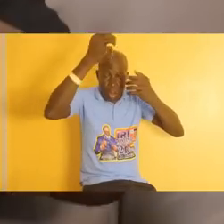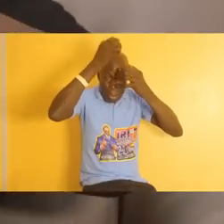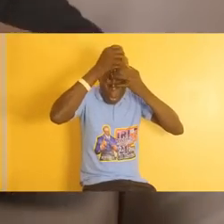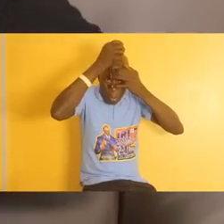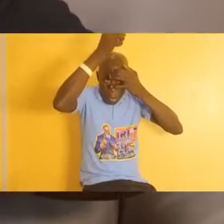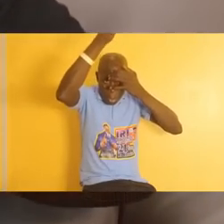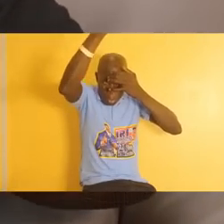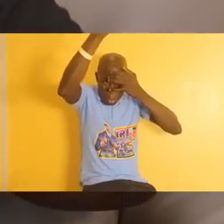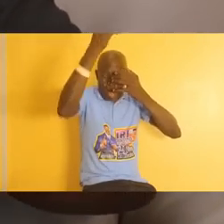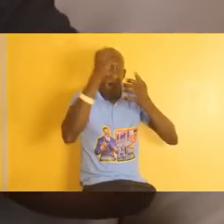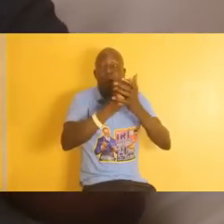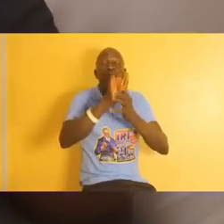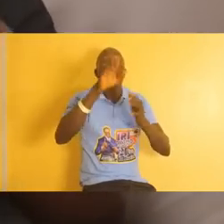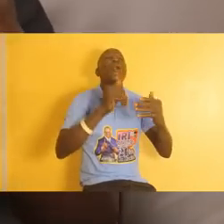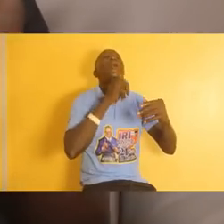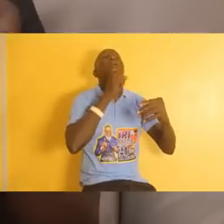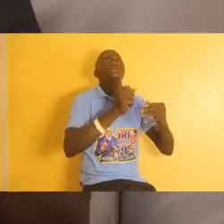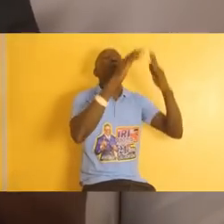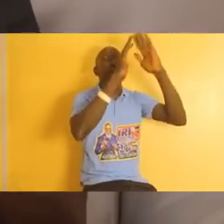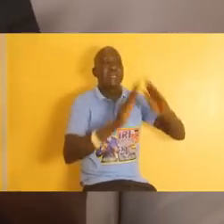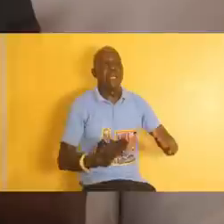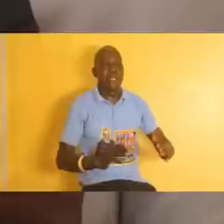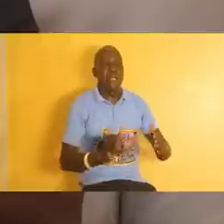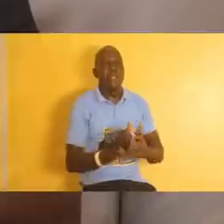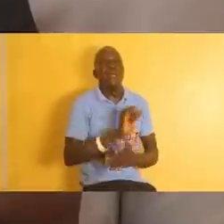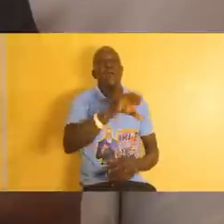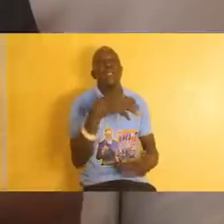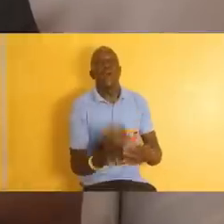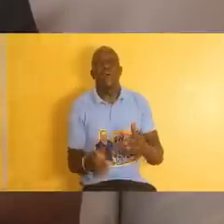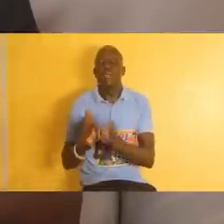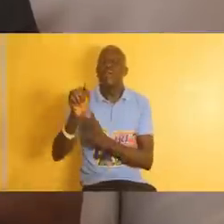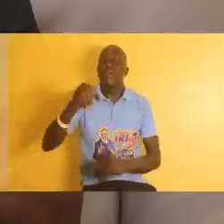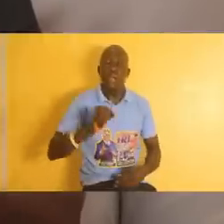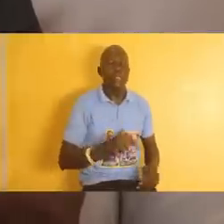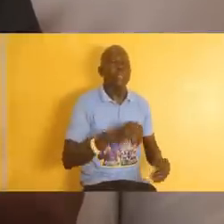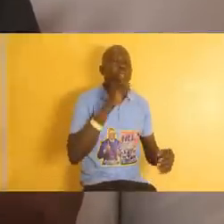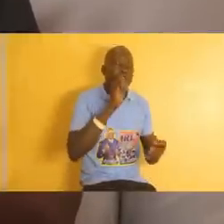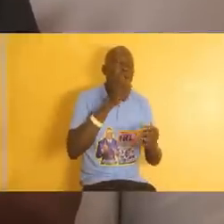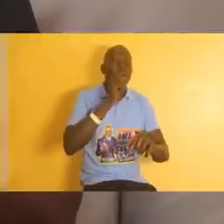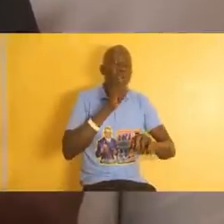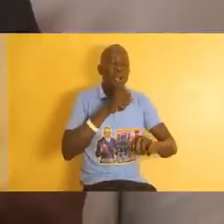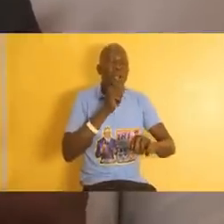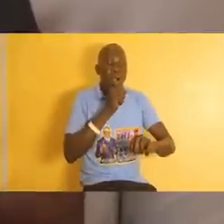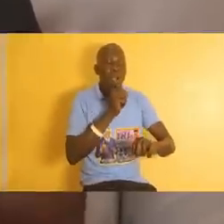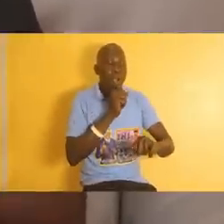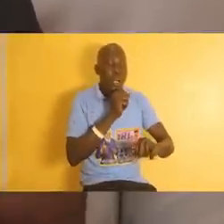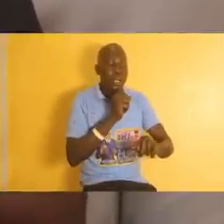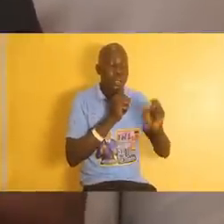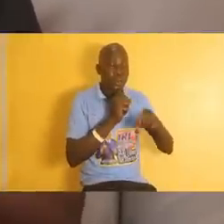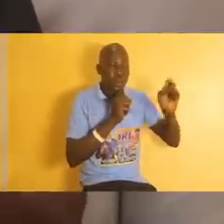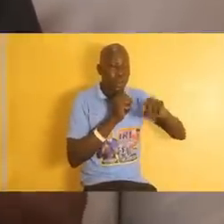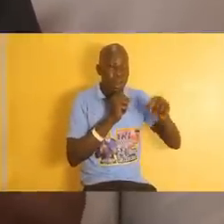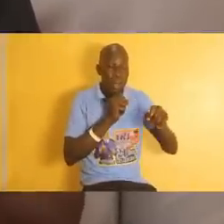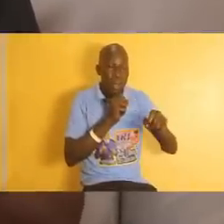awon agba. Horns of the elders. Ikan wa tan pe ni petu petu. There is one they call an ikat. incantation. We call one